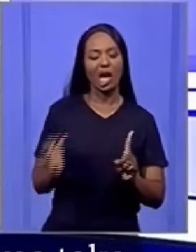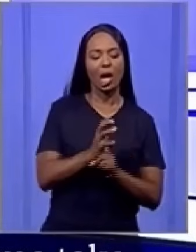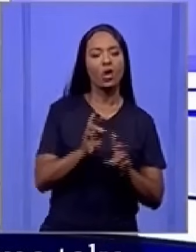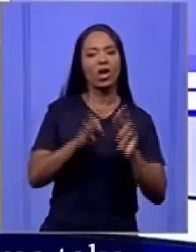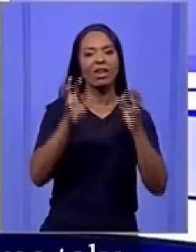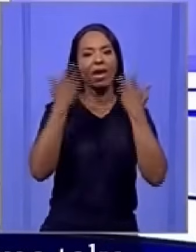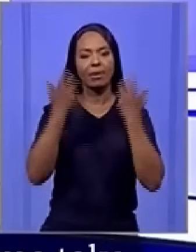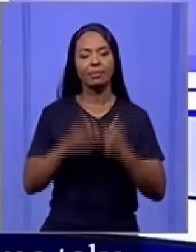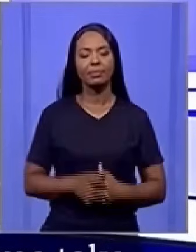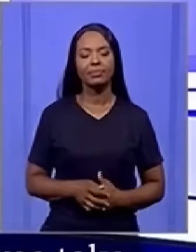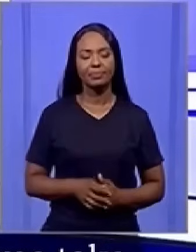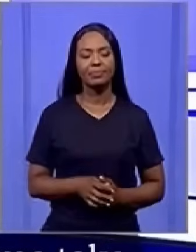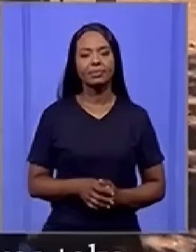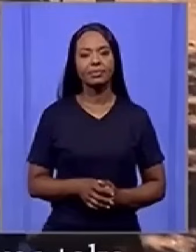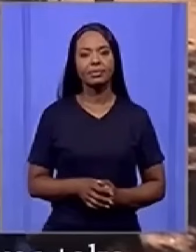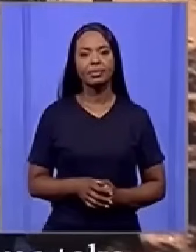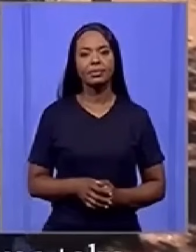tau.